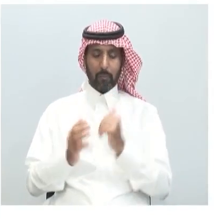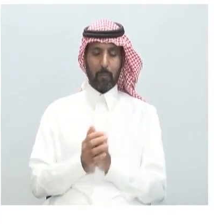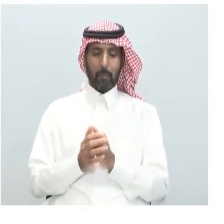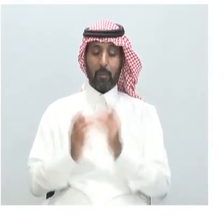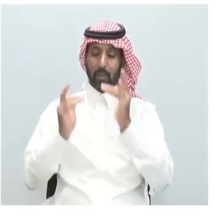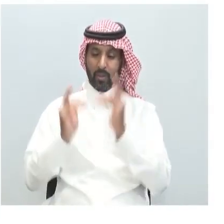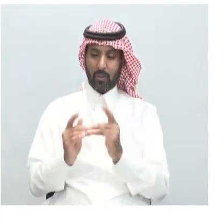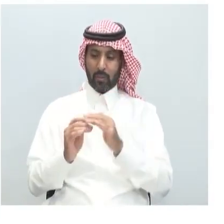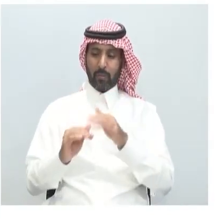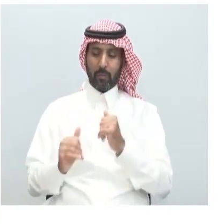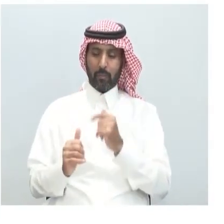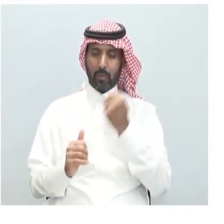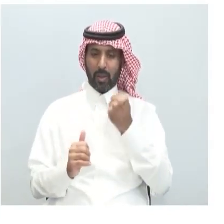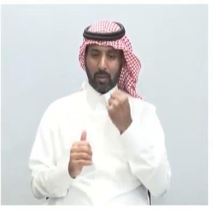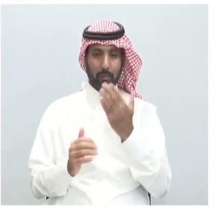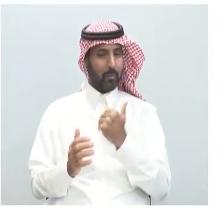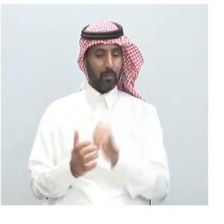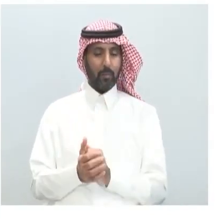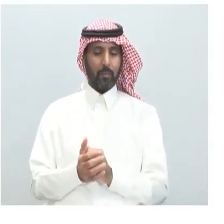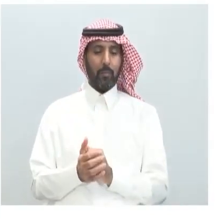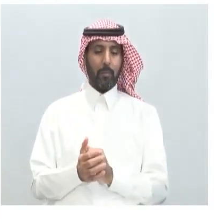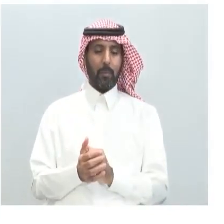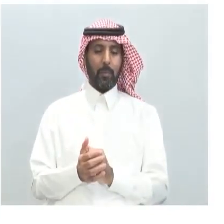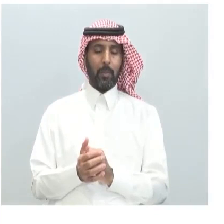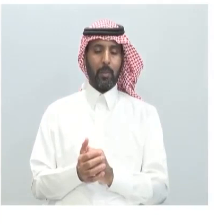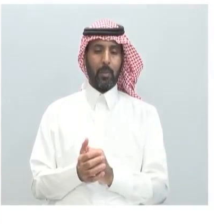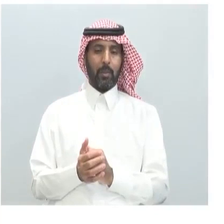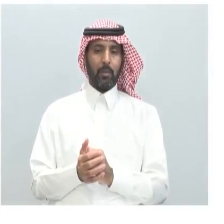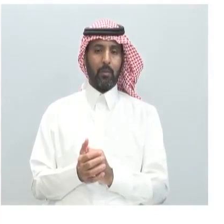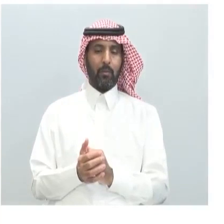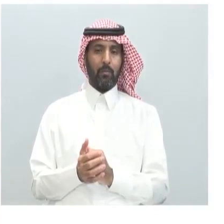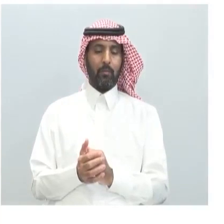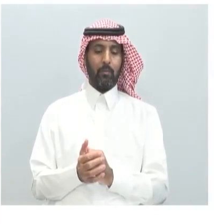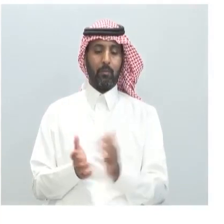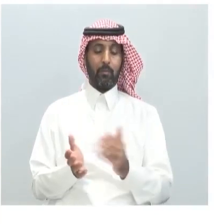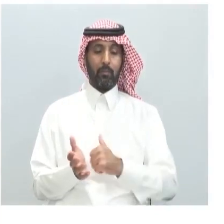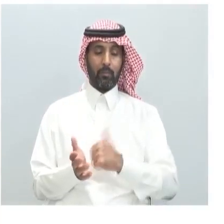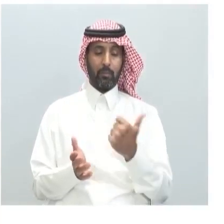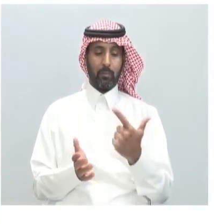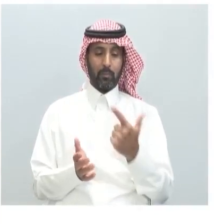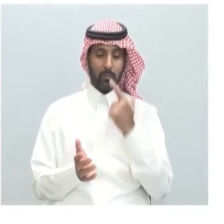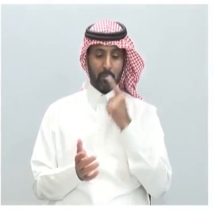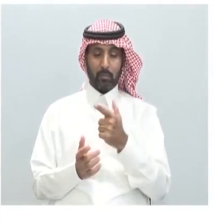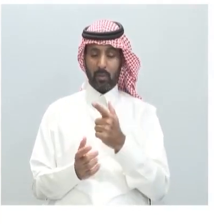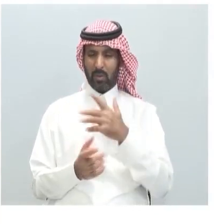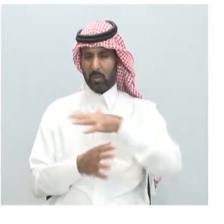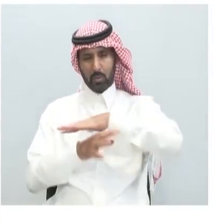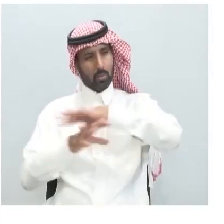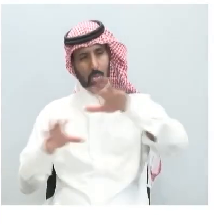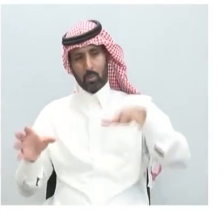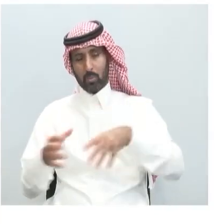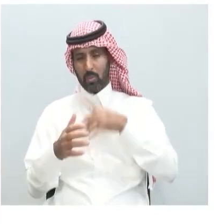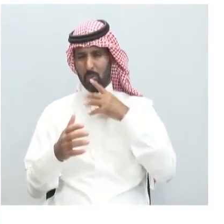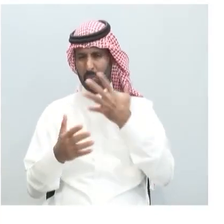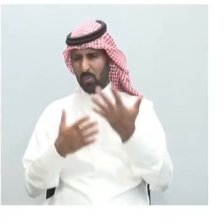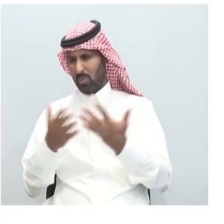bed is too soft. It's not, it isn't firm enough. Number seven, the atmosphere,